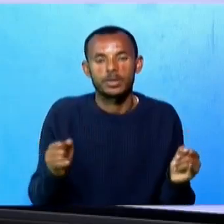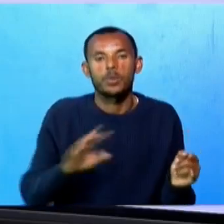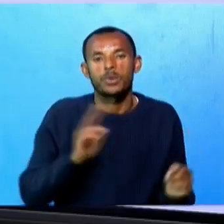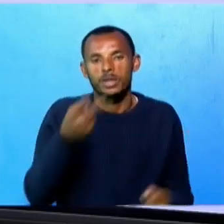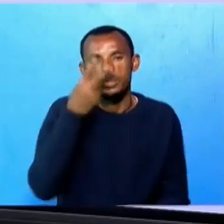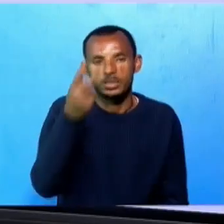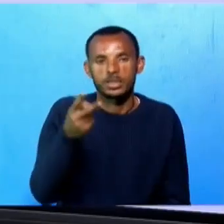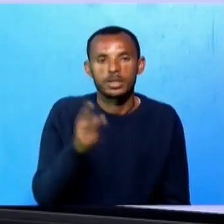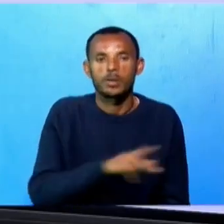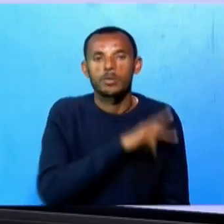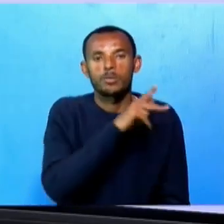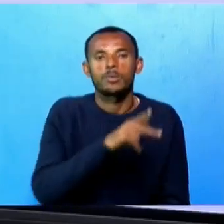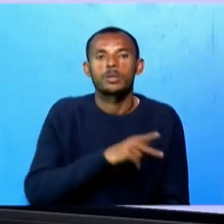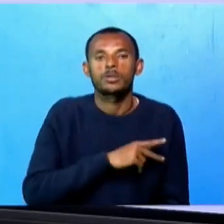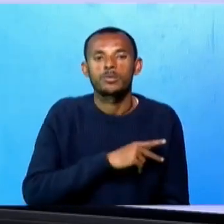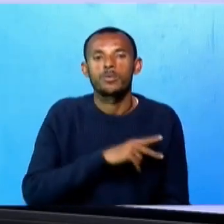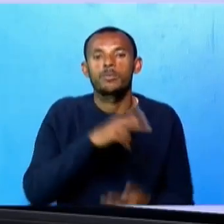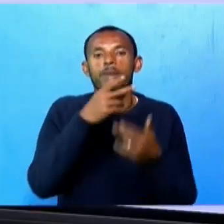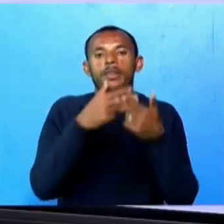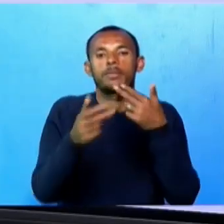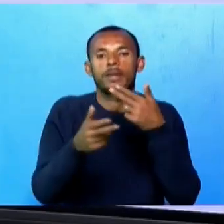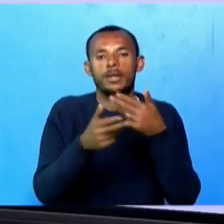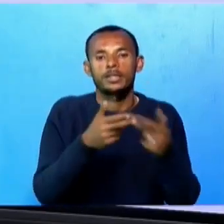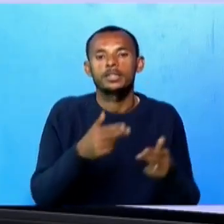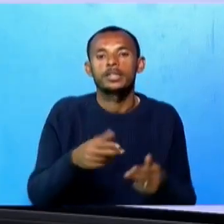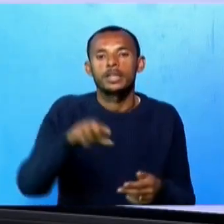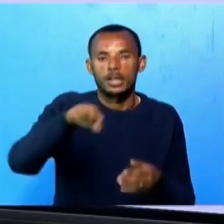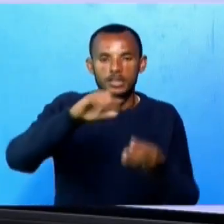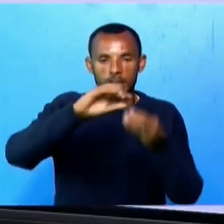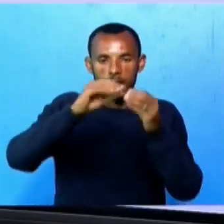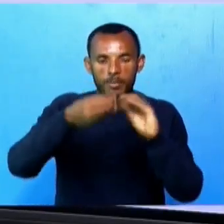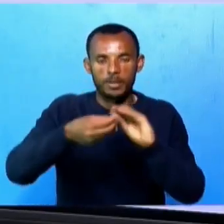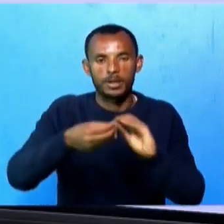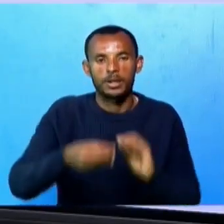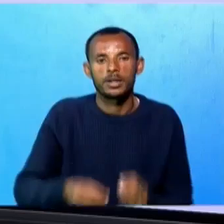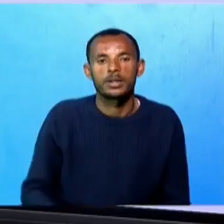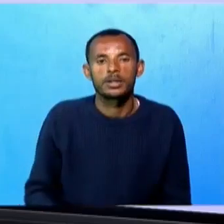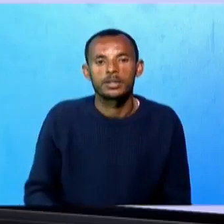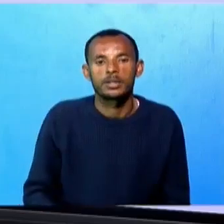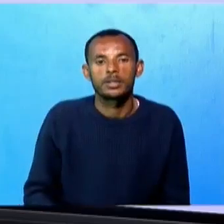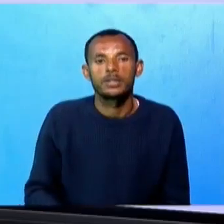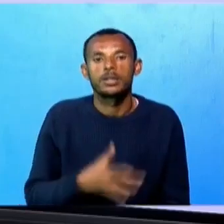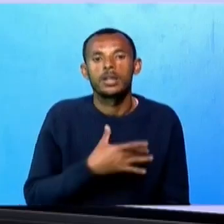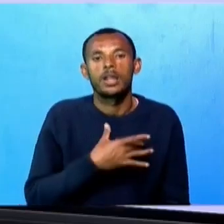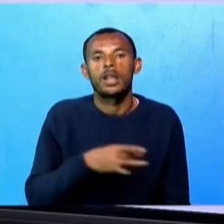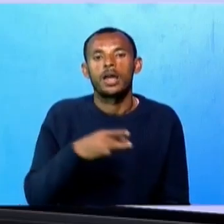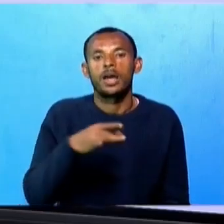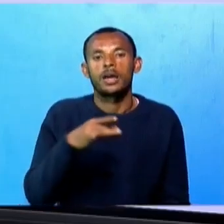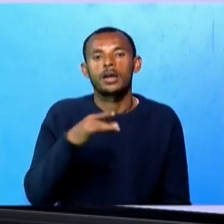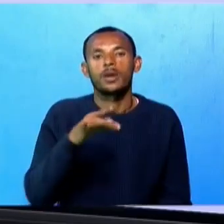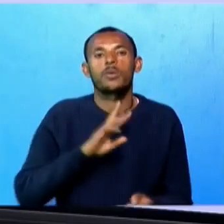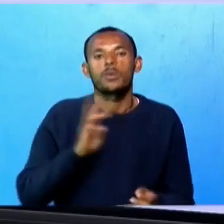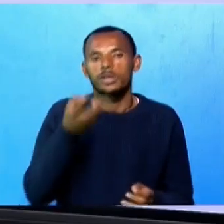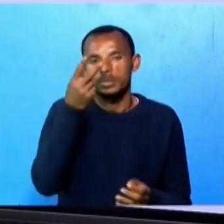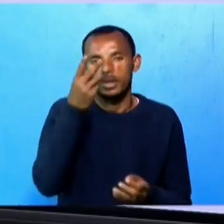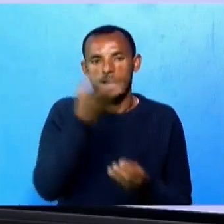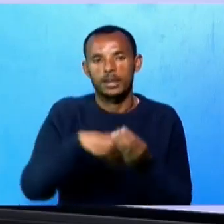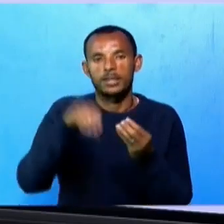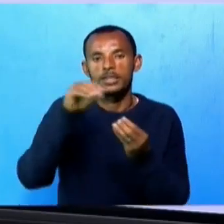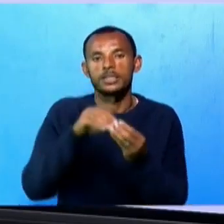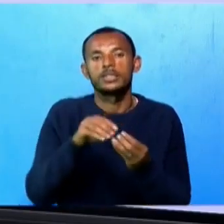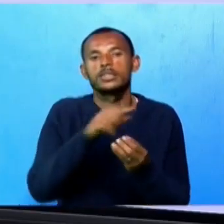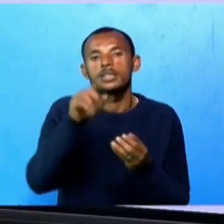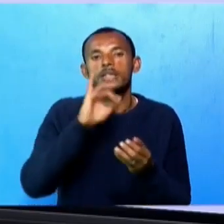seen properties of multiplications in rational numbers. Like we did for addition, there